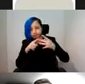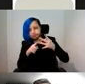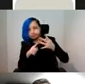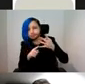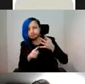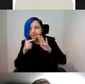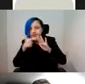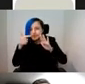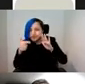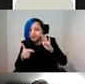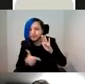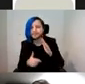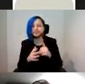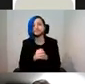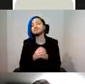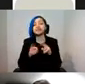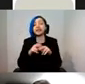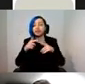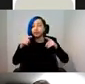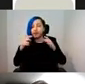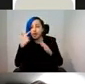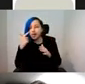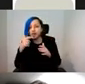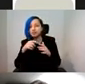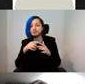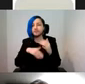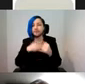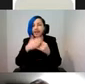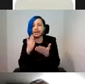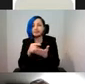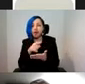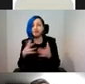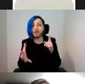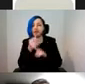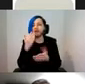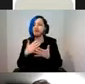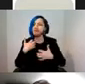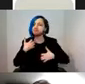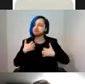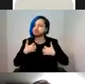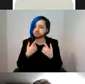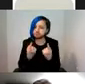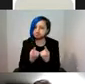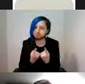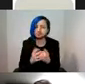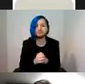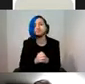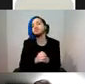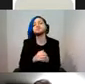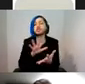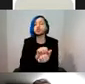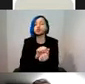And if we follow those bits down to the metal, we find some interesting things. We find storage